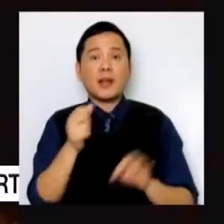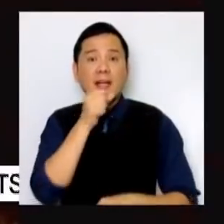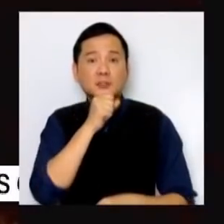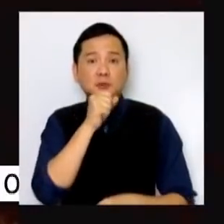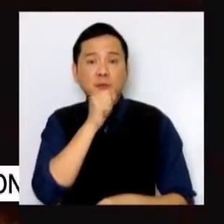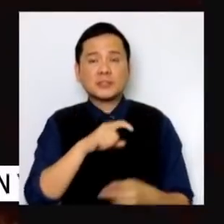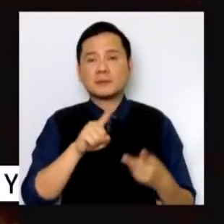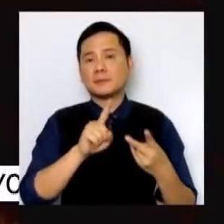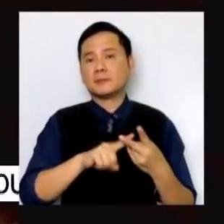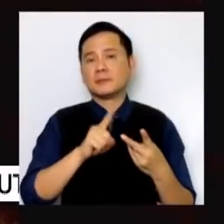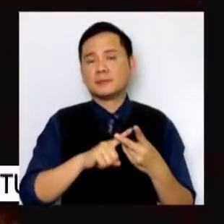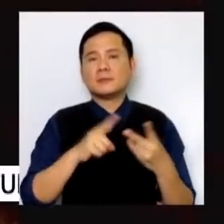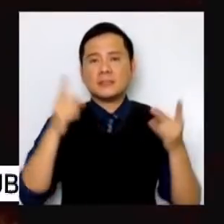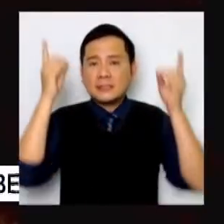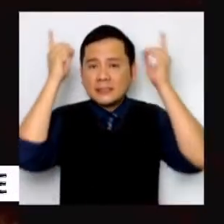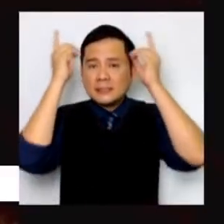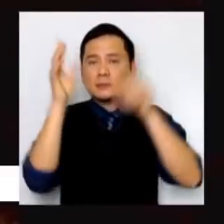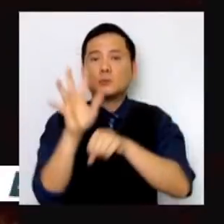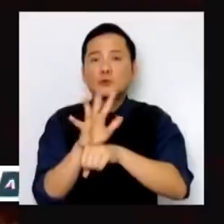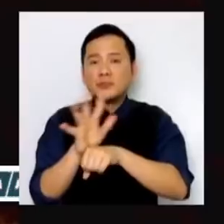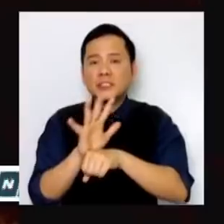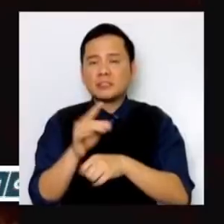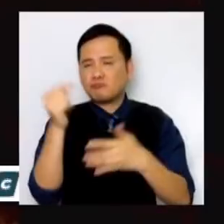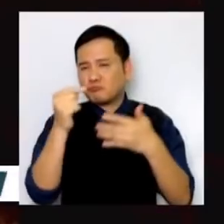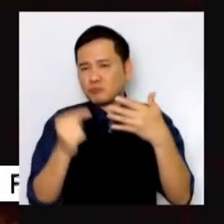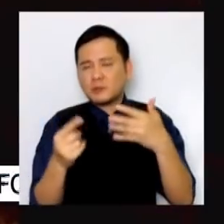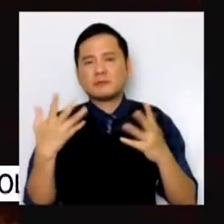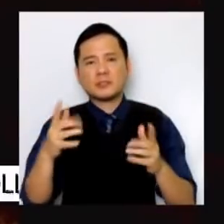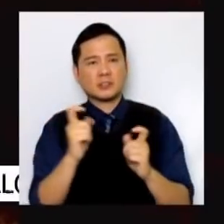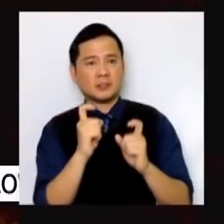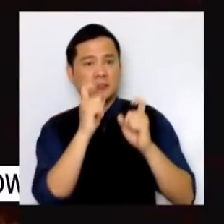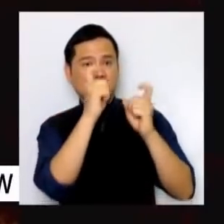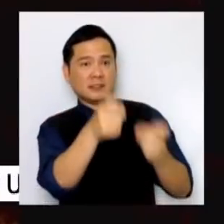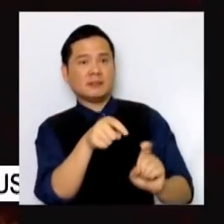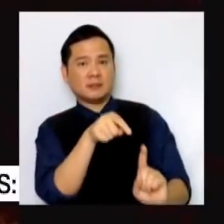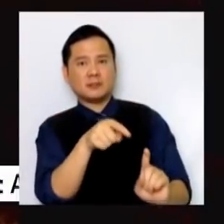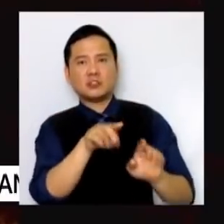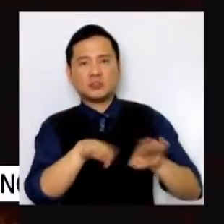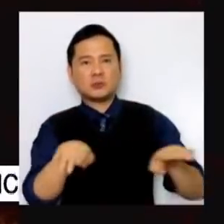movie for children who get their jabs at the Philippine Heart Center. Let's check